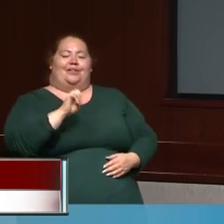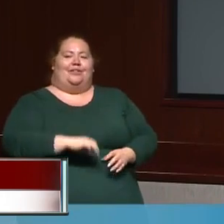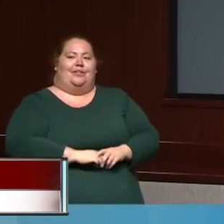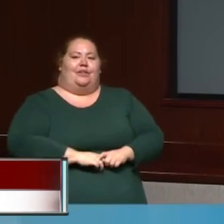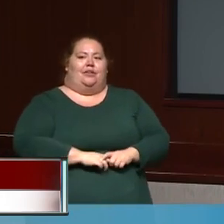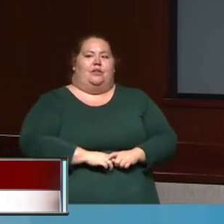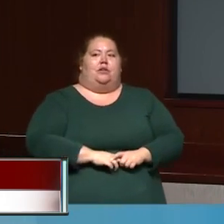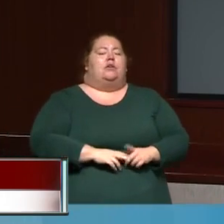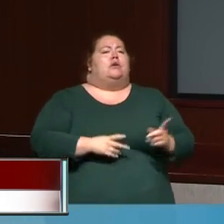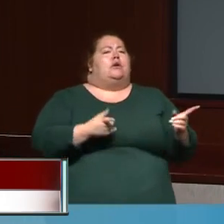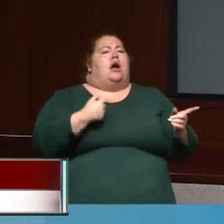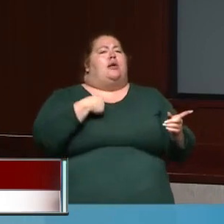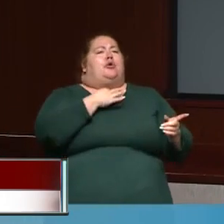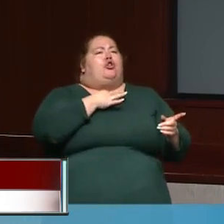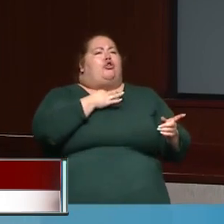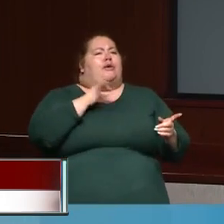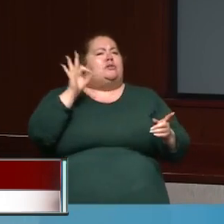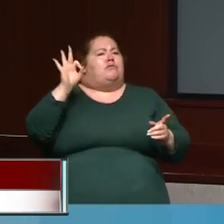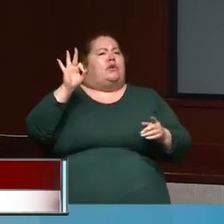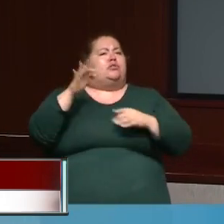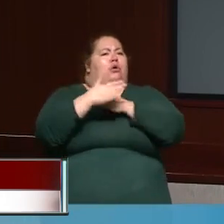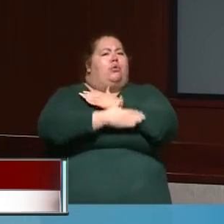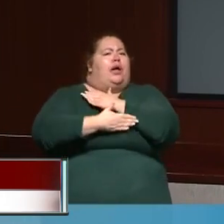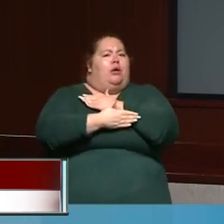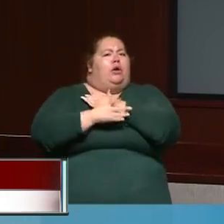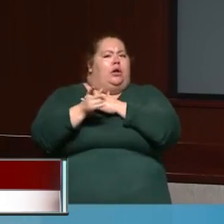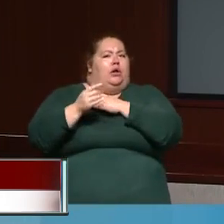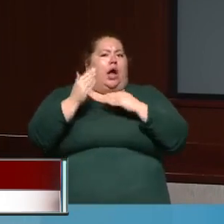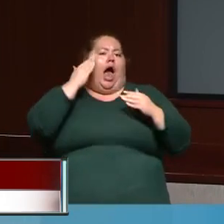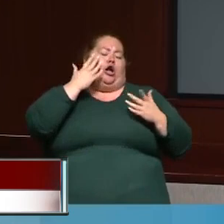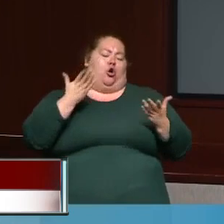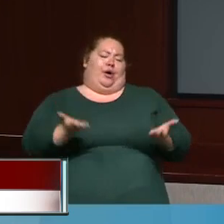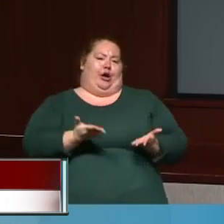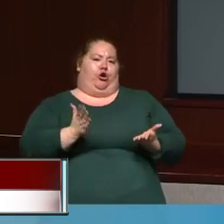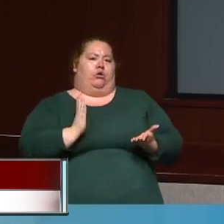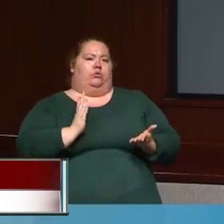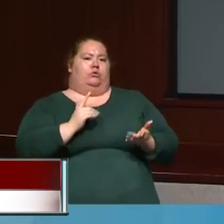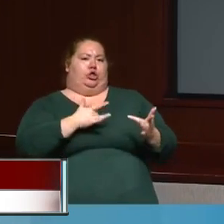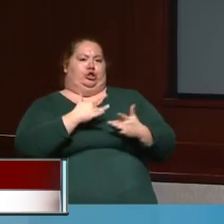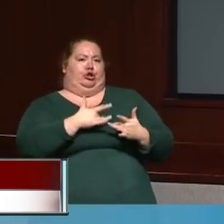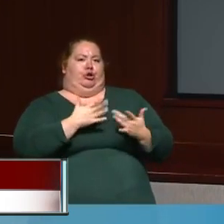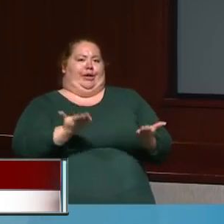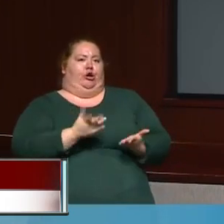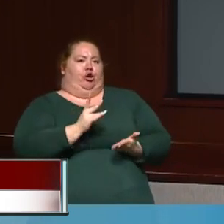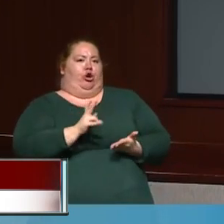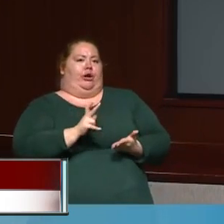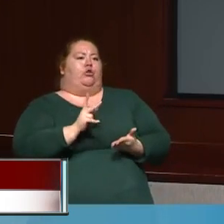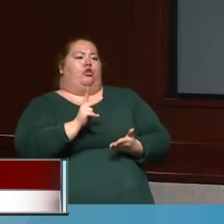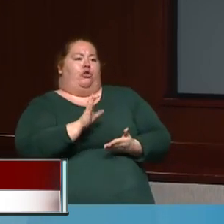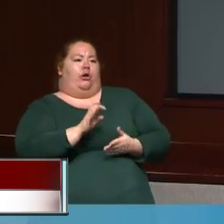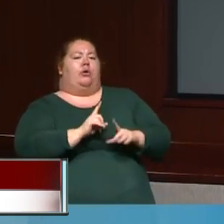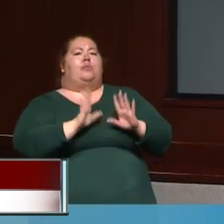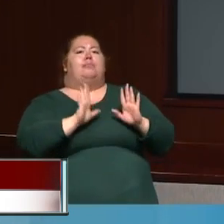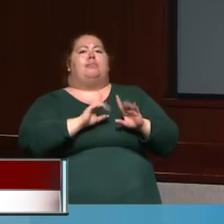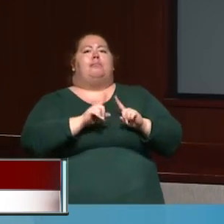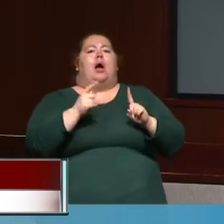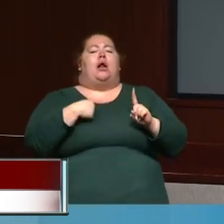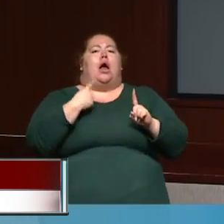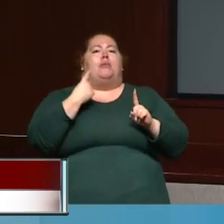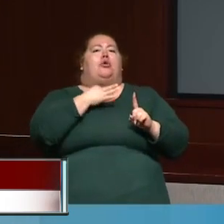about Fresno County. I know we're concerned about our own county here, but I'm wondering if there are any lessons or observations